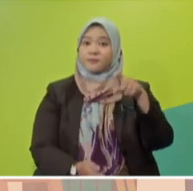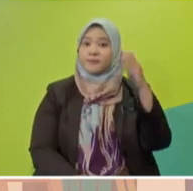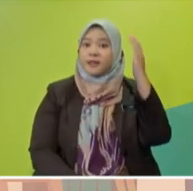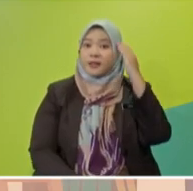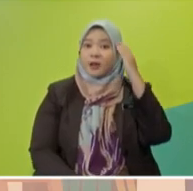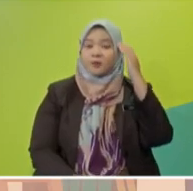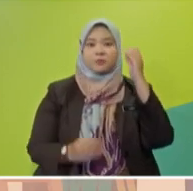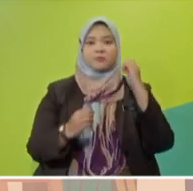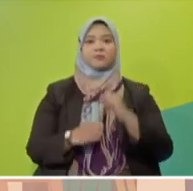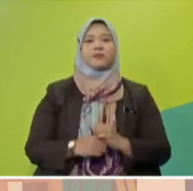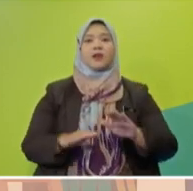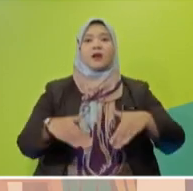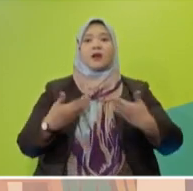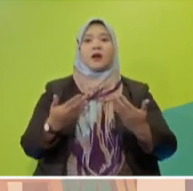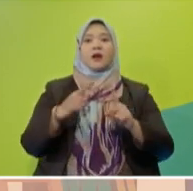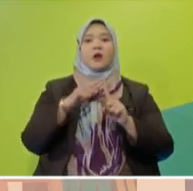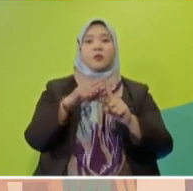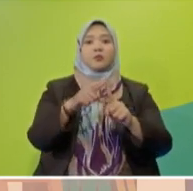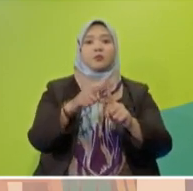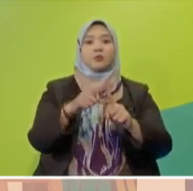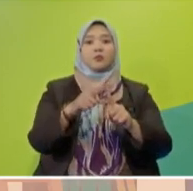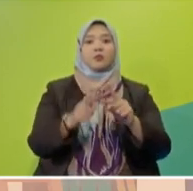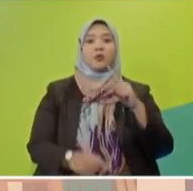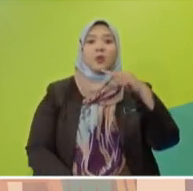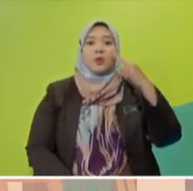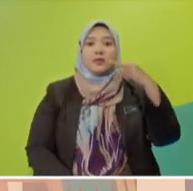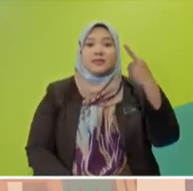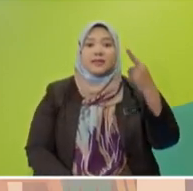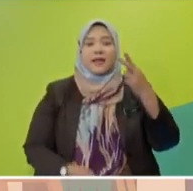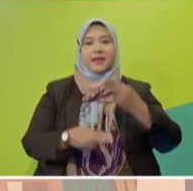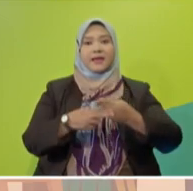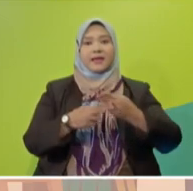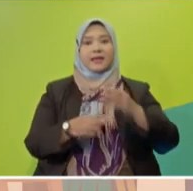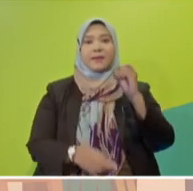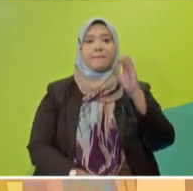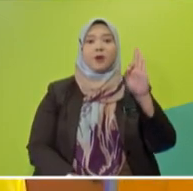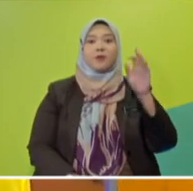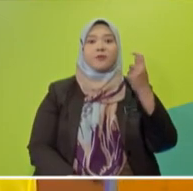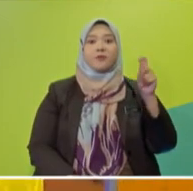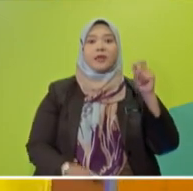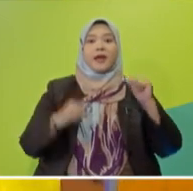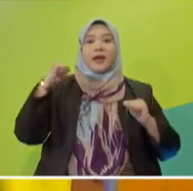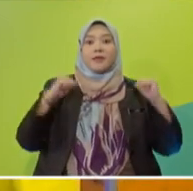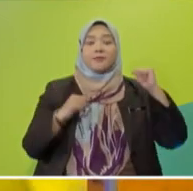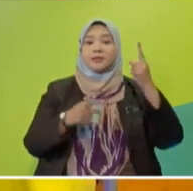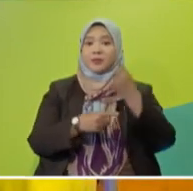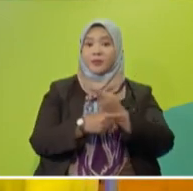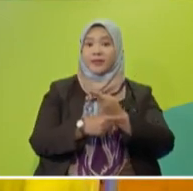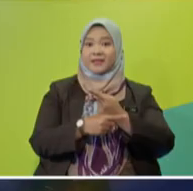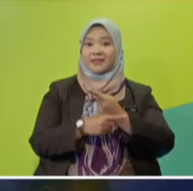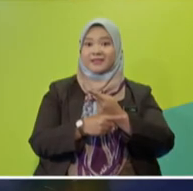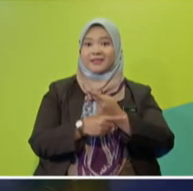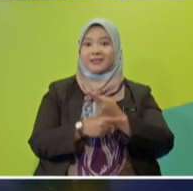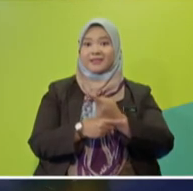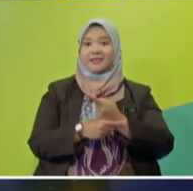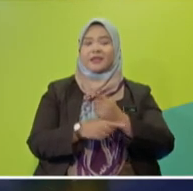Okay. And the third one would be reciting a jazz chime while doing the actions. Ooh, okay. Yeah. Sounds exciting.